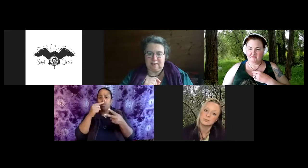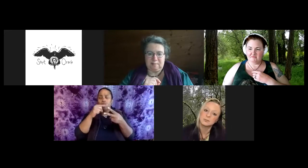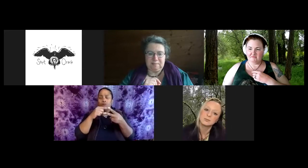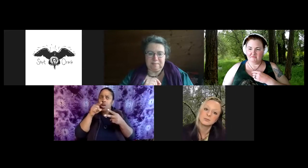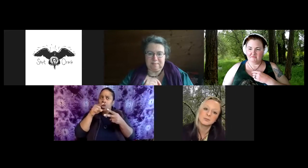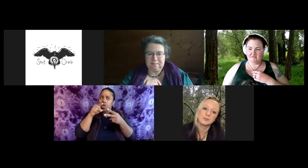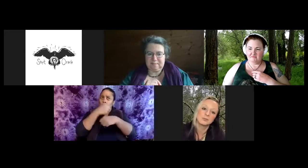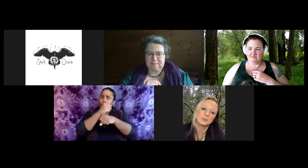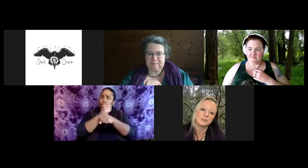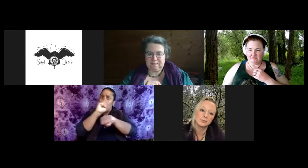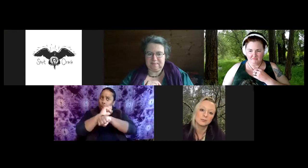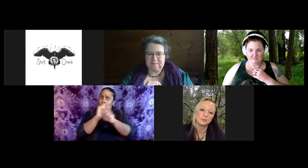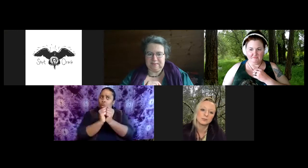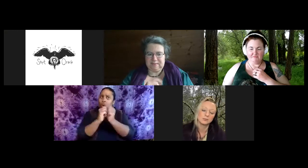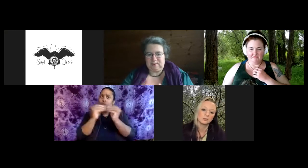at a time?